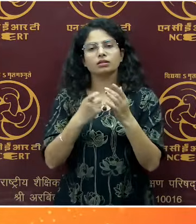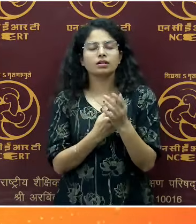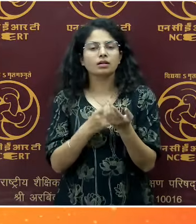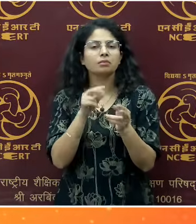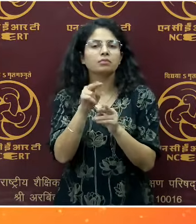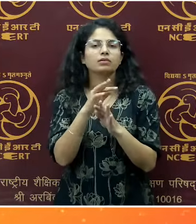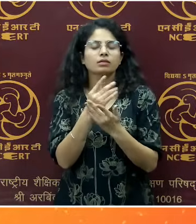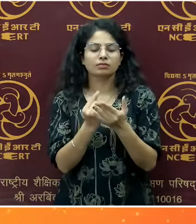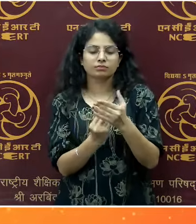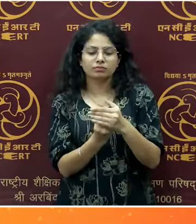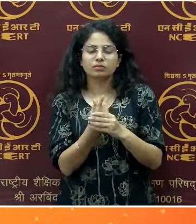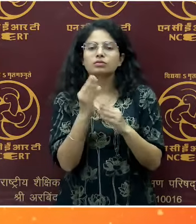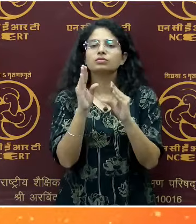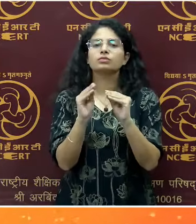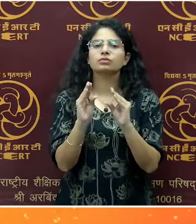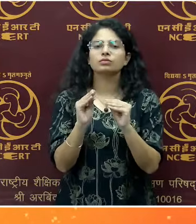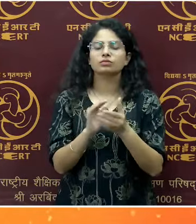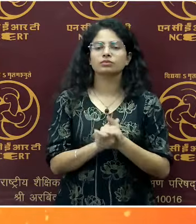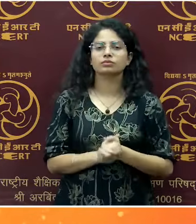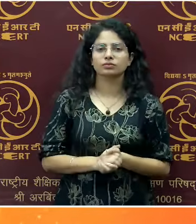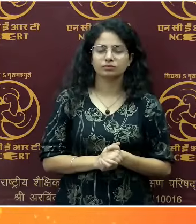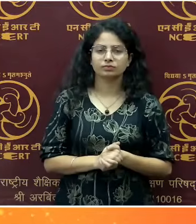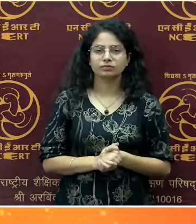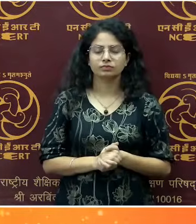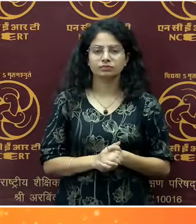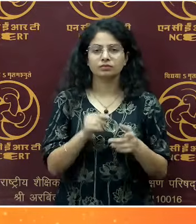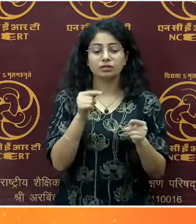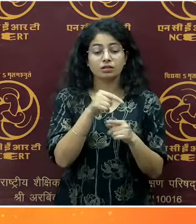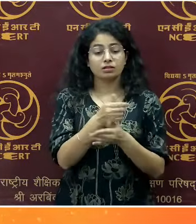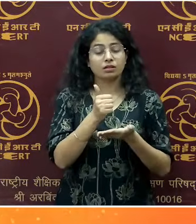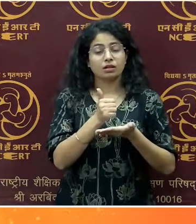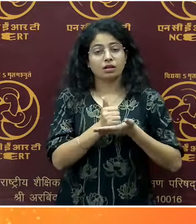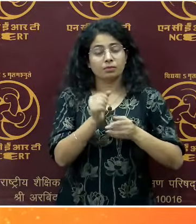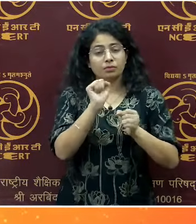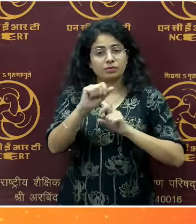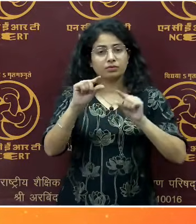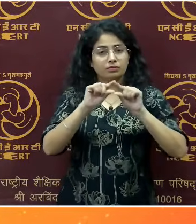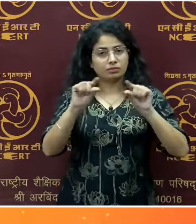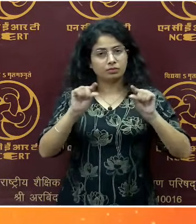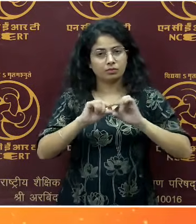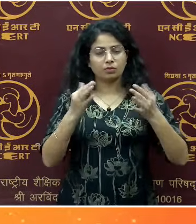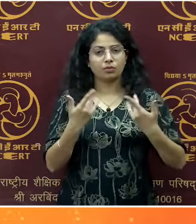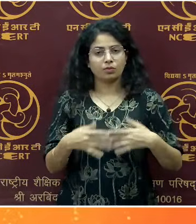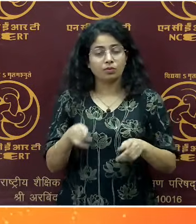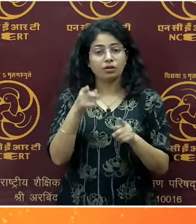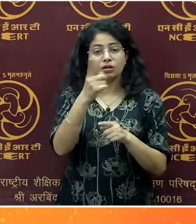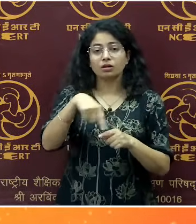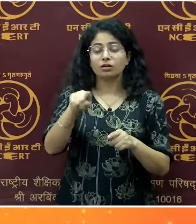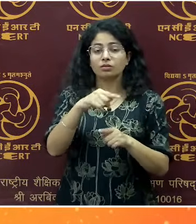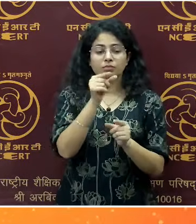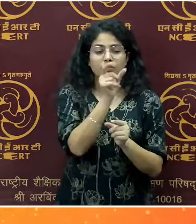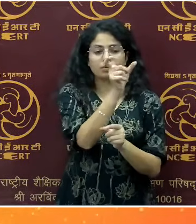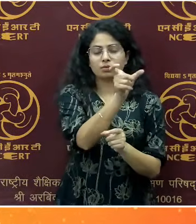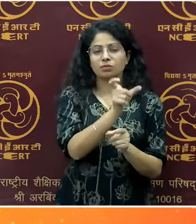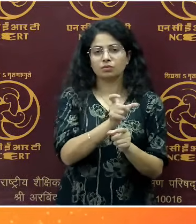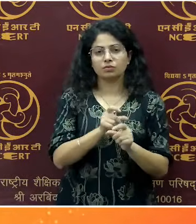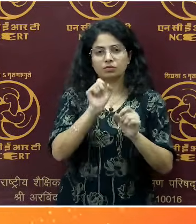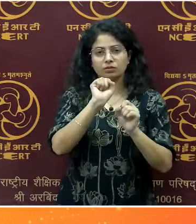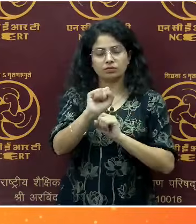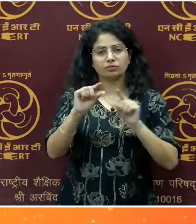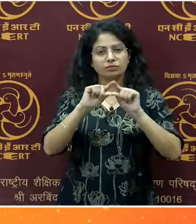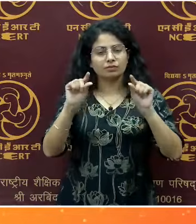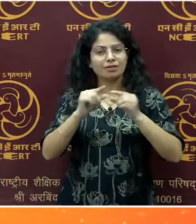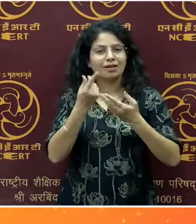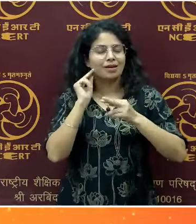tender have got grass for us also. Yes, so we have helped you a lot to make your sentences. So make sure you use all these words, and